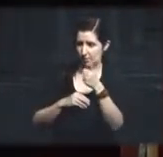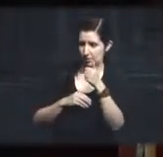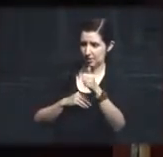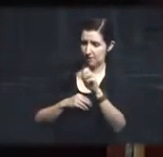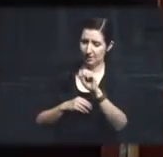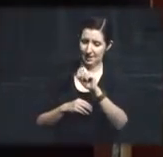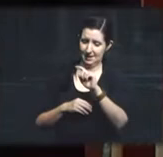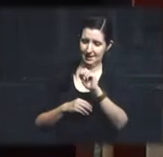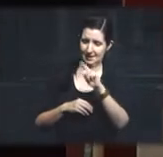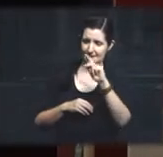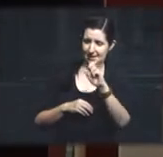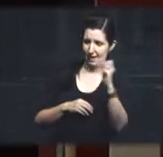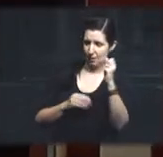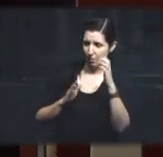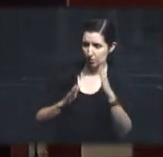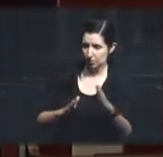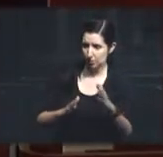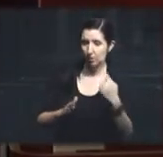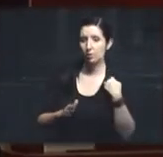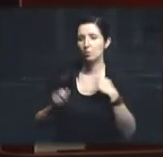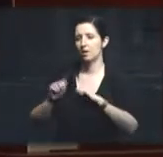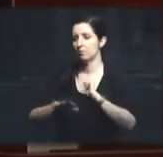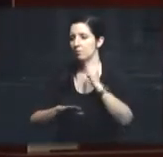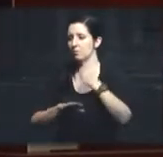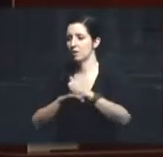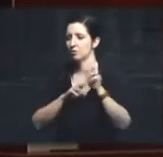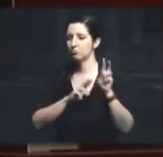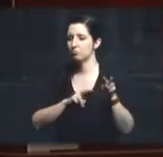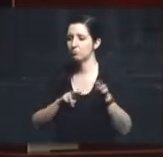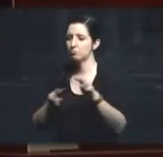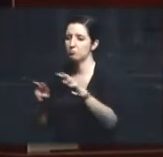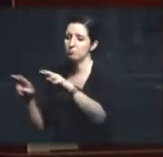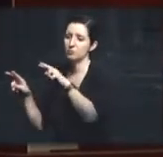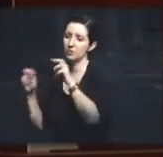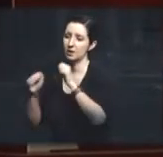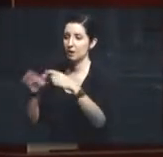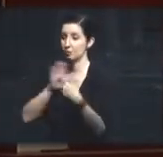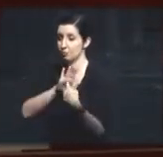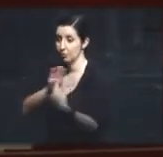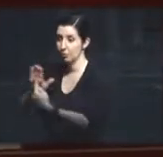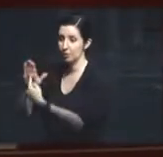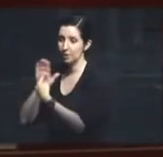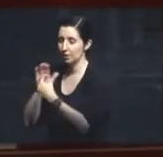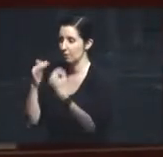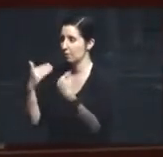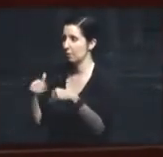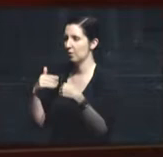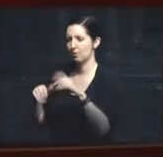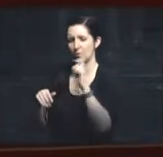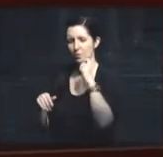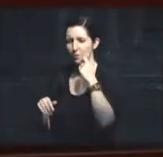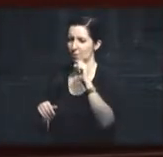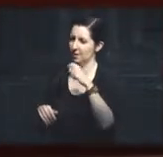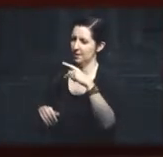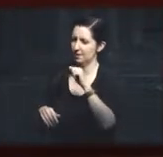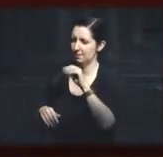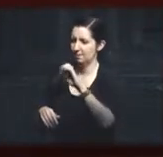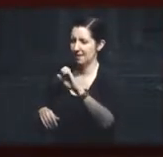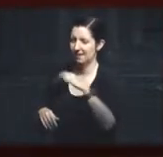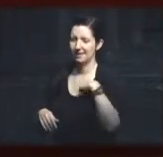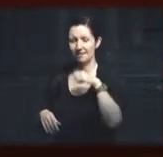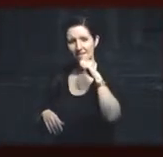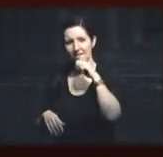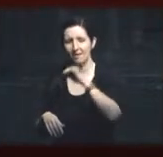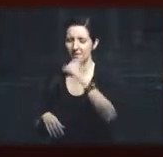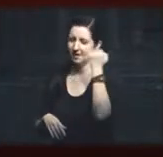definitely arrange a tour and get you through this space as well to get a sense of what it's all about. But I love this idea. And